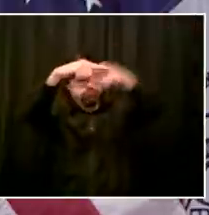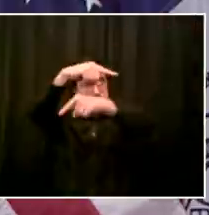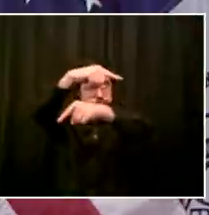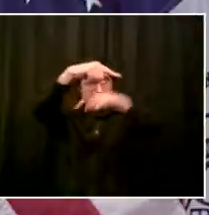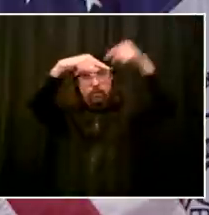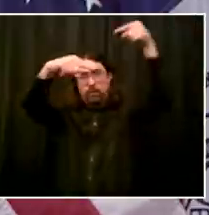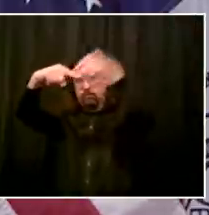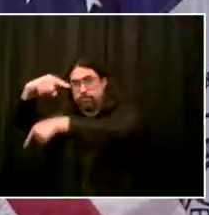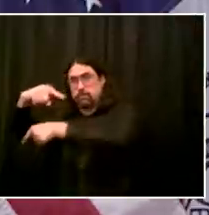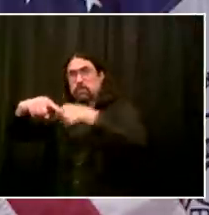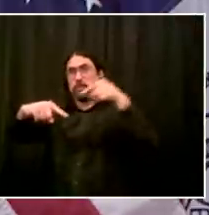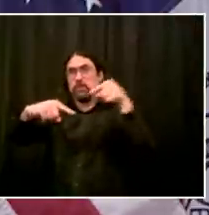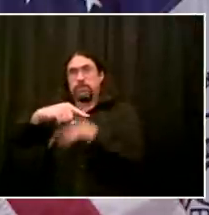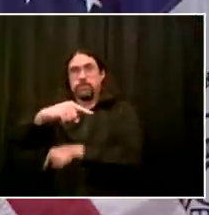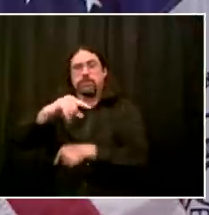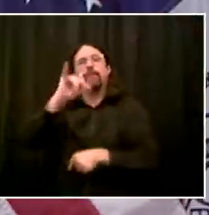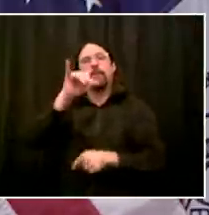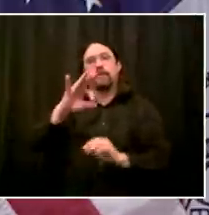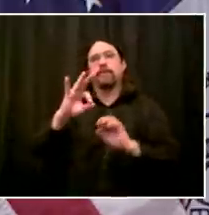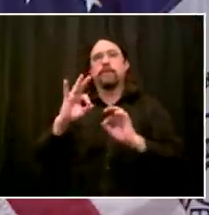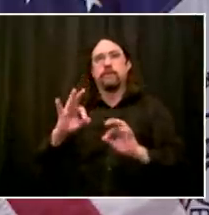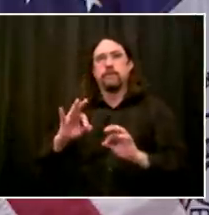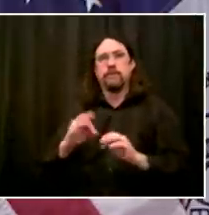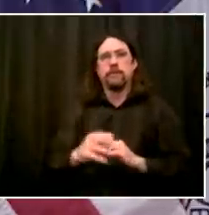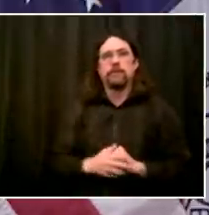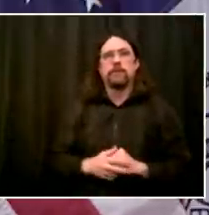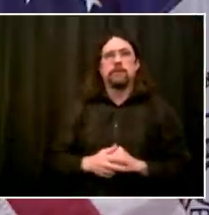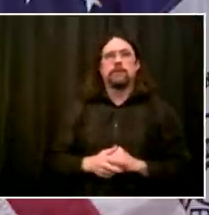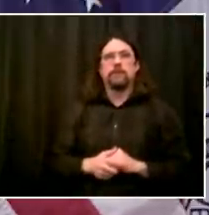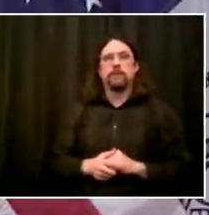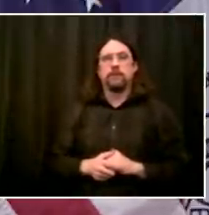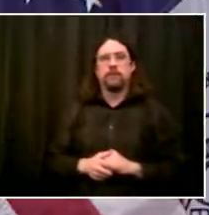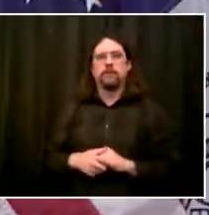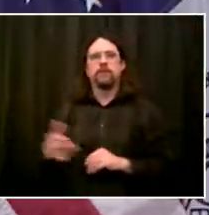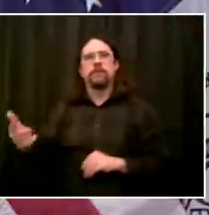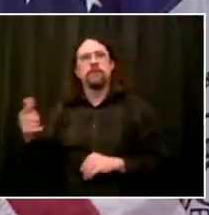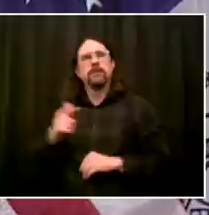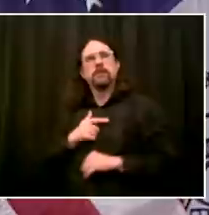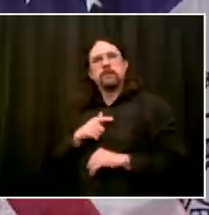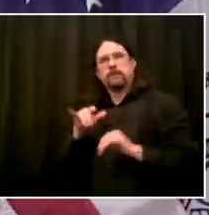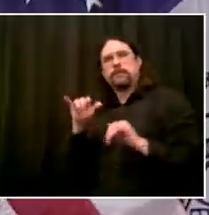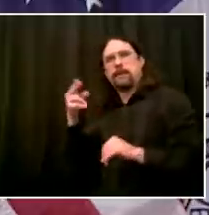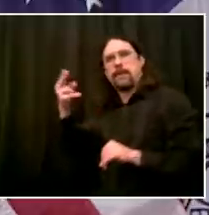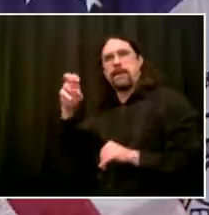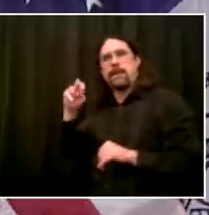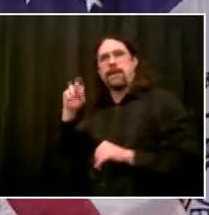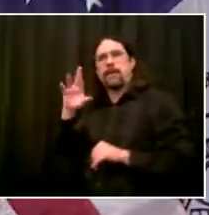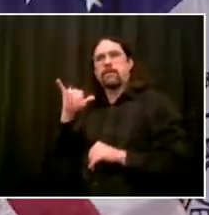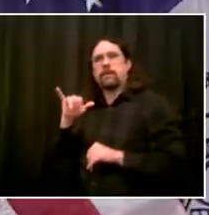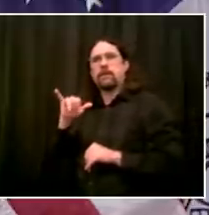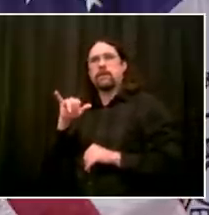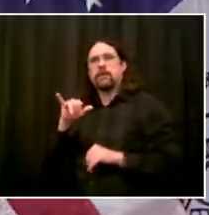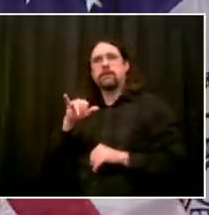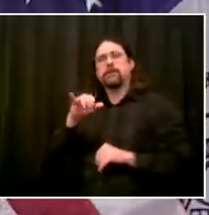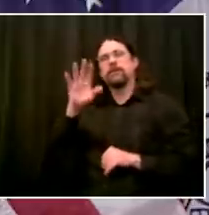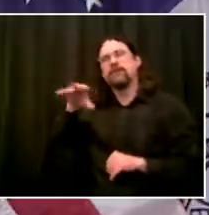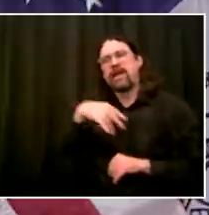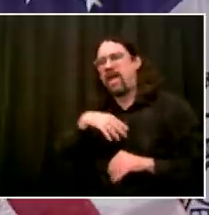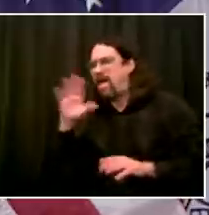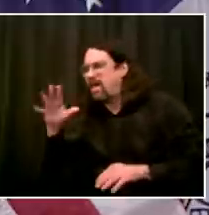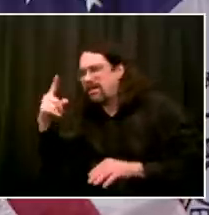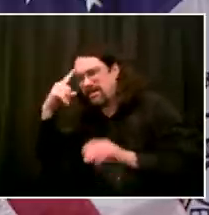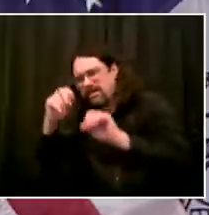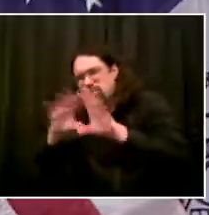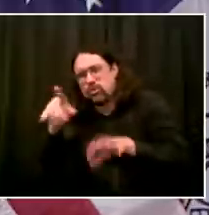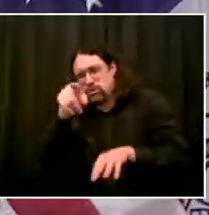you know, how we will begin to see life in some sense of normalcy. Henry, again, so